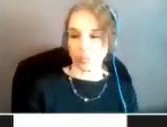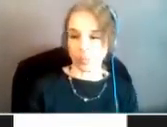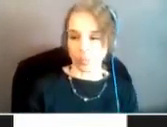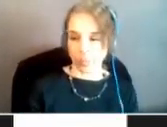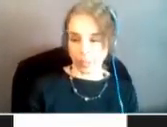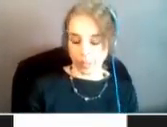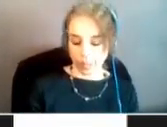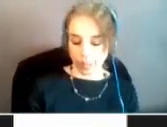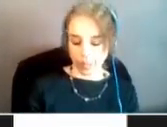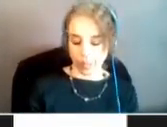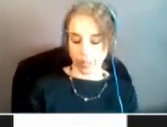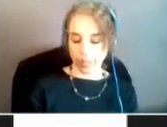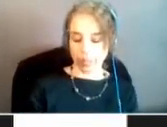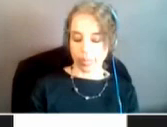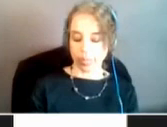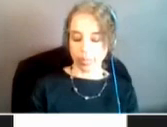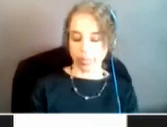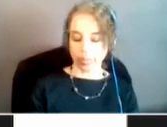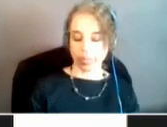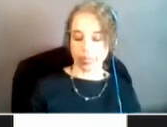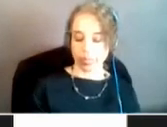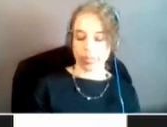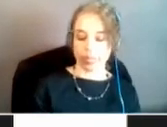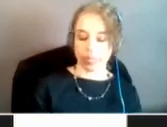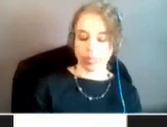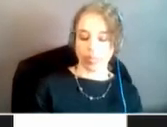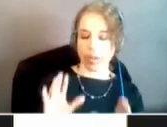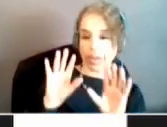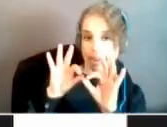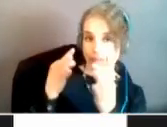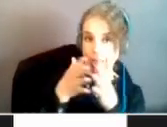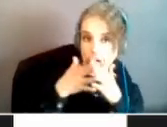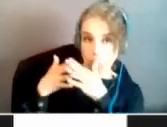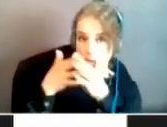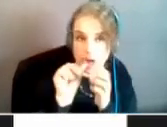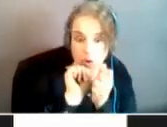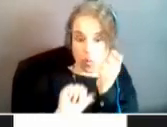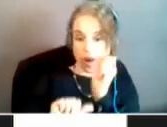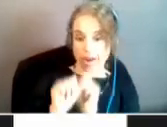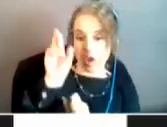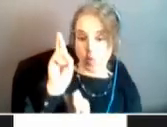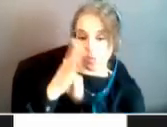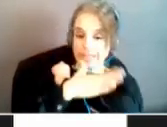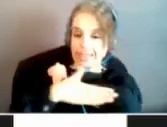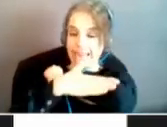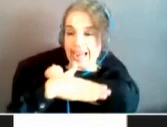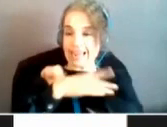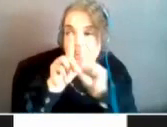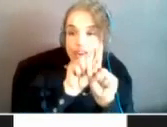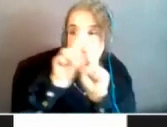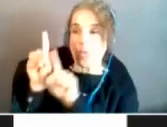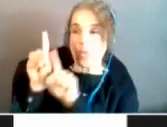So currently there's Healing Conversations through American Foundation of Suicide Prevention in Riverside County, as well